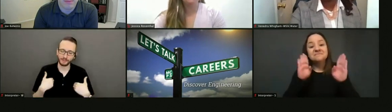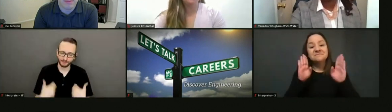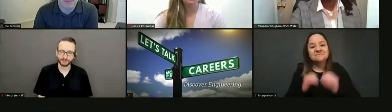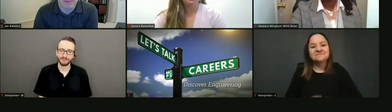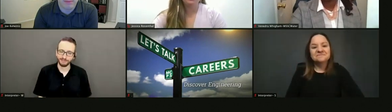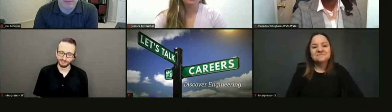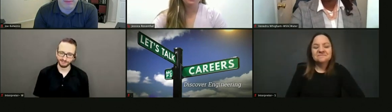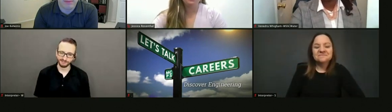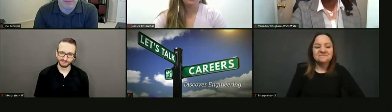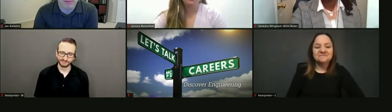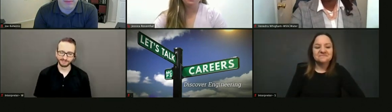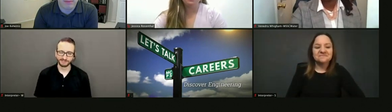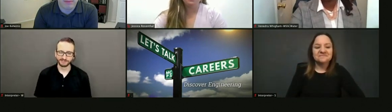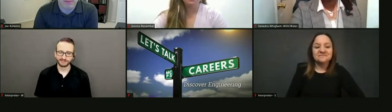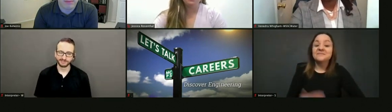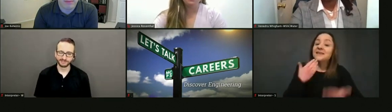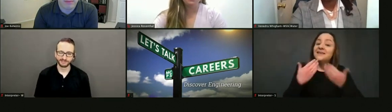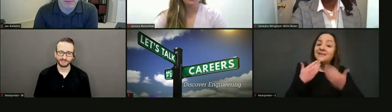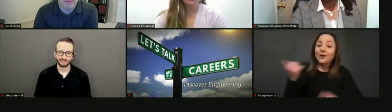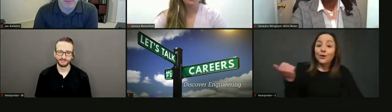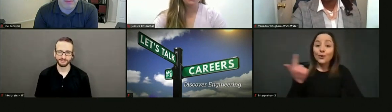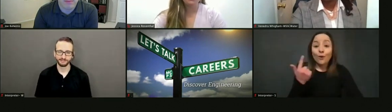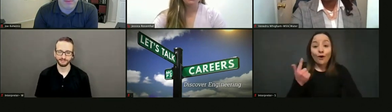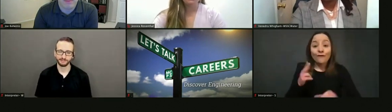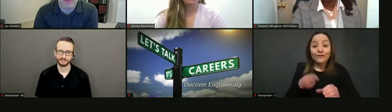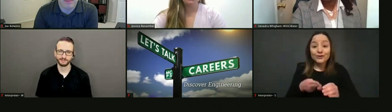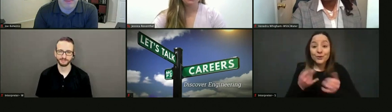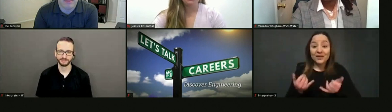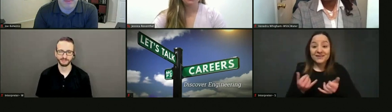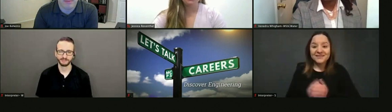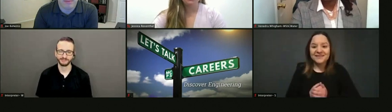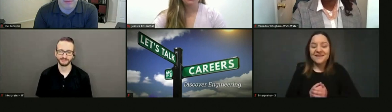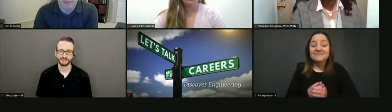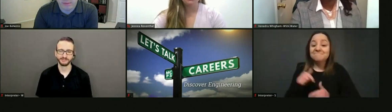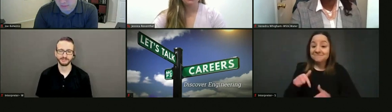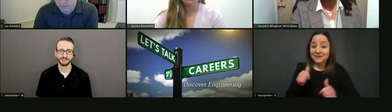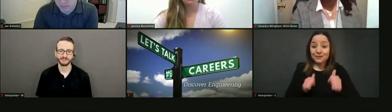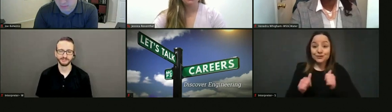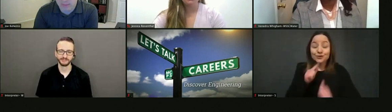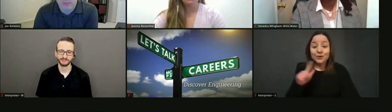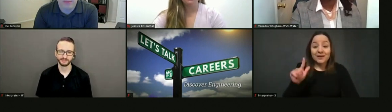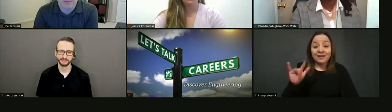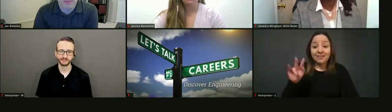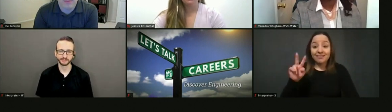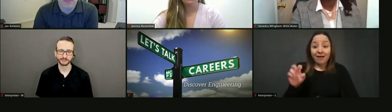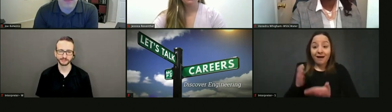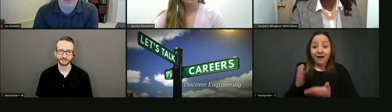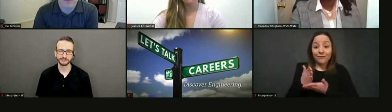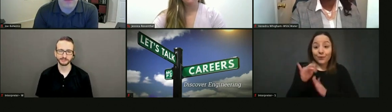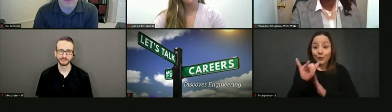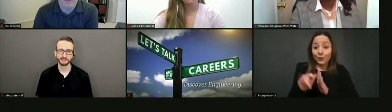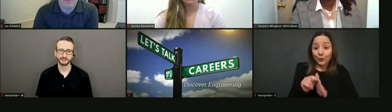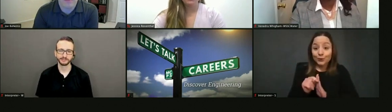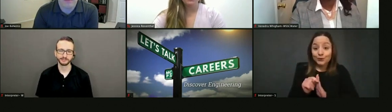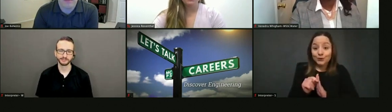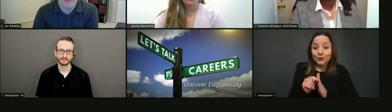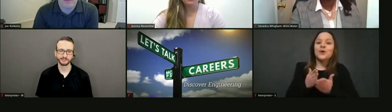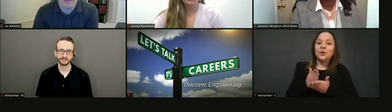couple of grad degrees at Penn and Arizona State and got my PhD at the University of Maryland. That's awesome. Thank you.